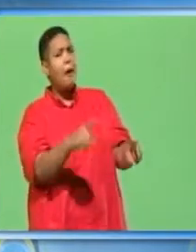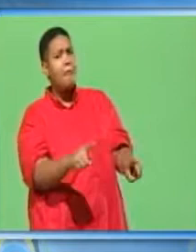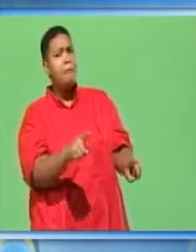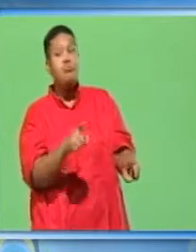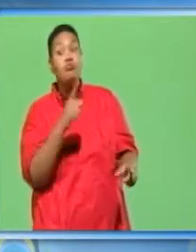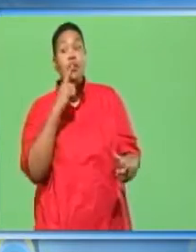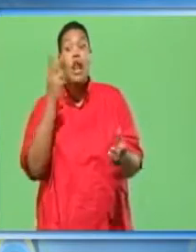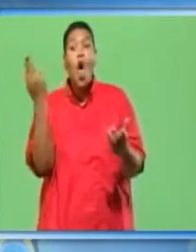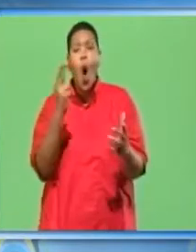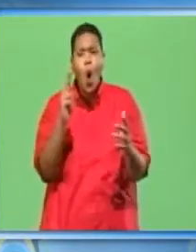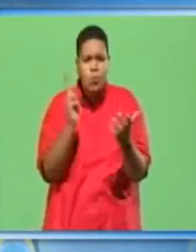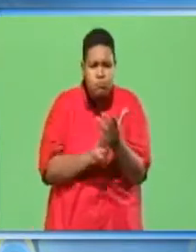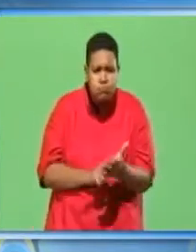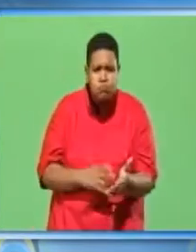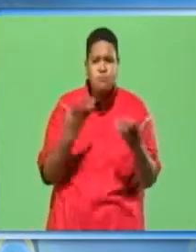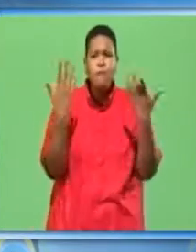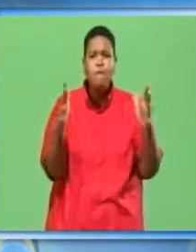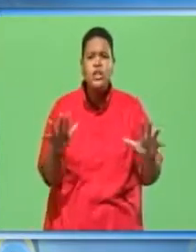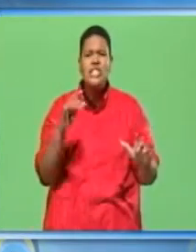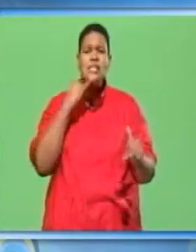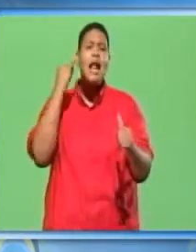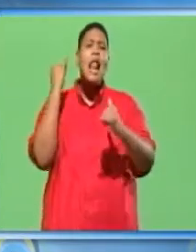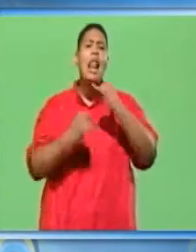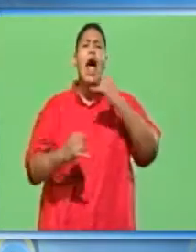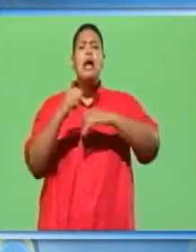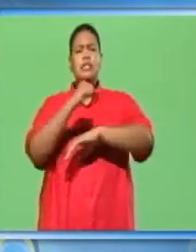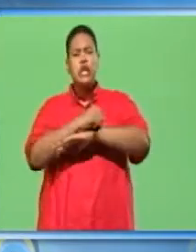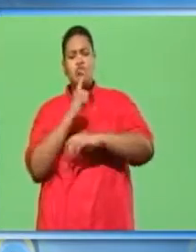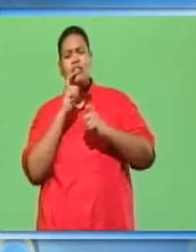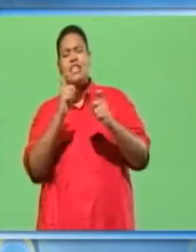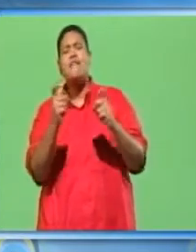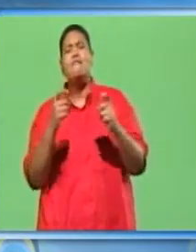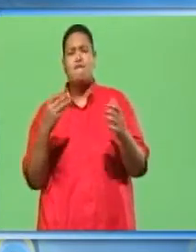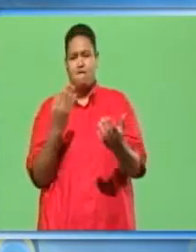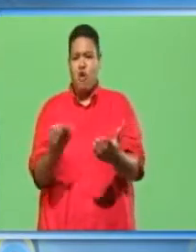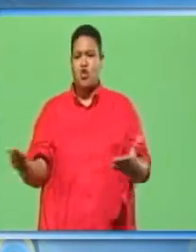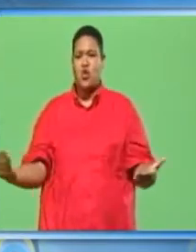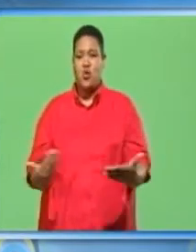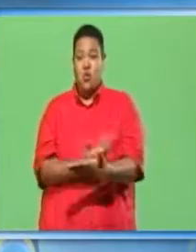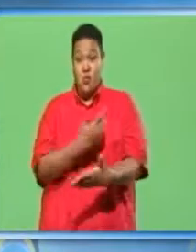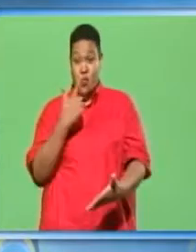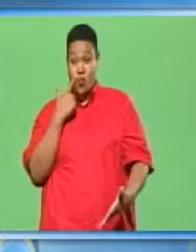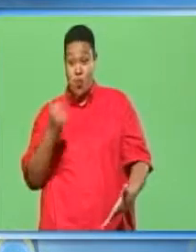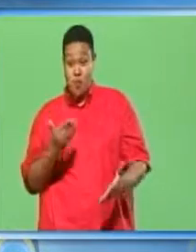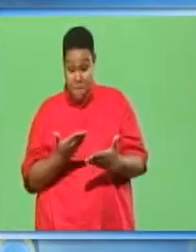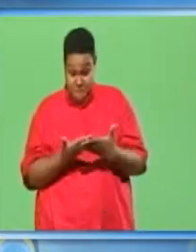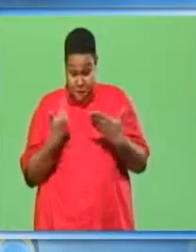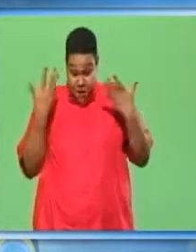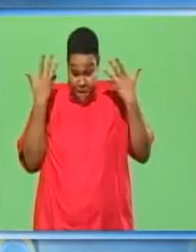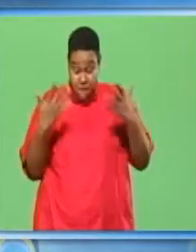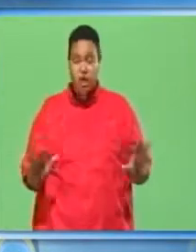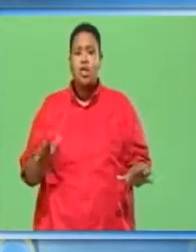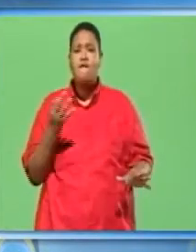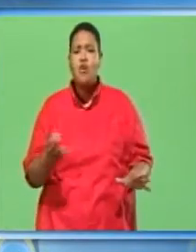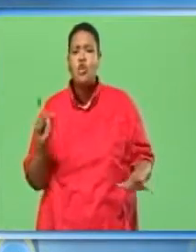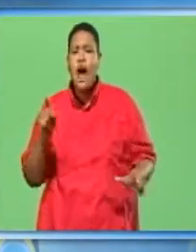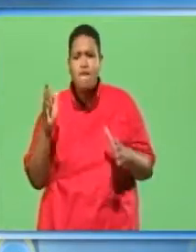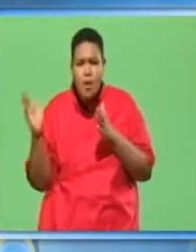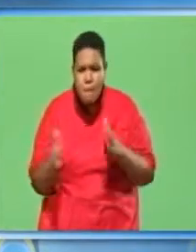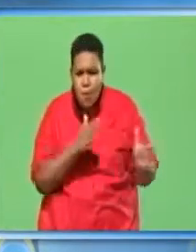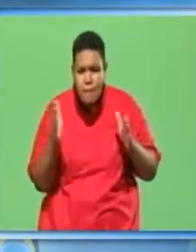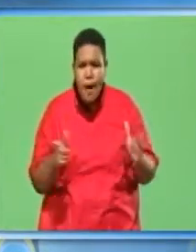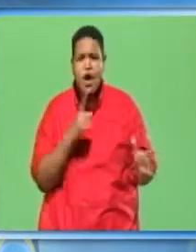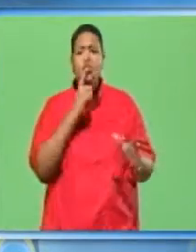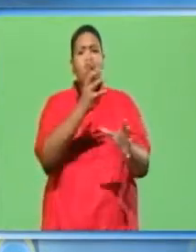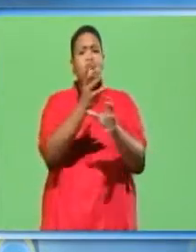finishes is the last stage that gives the furniture its new look. Before this is done, the furniture has to be prepared to